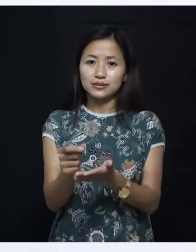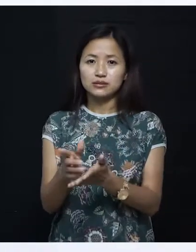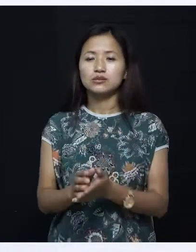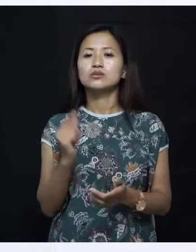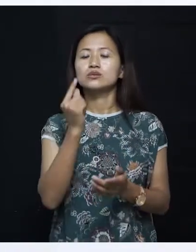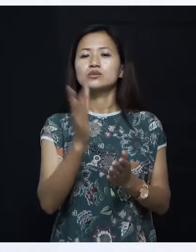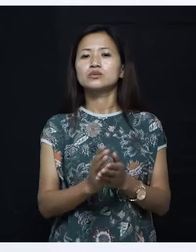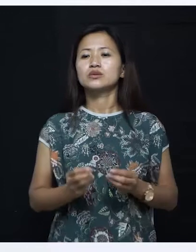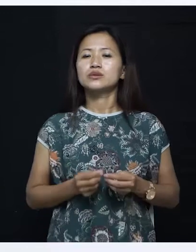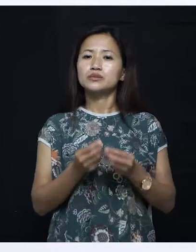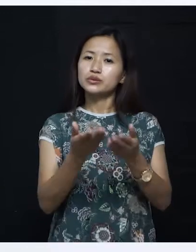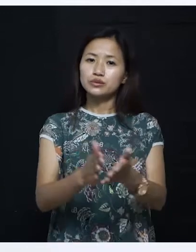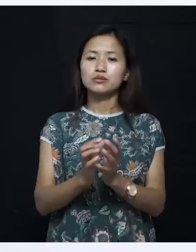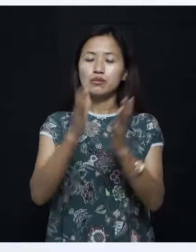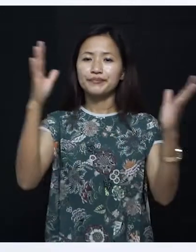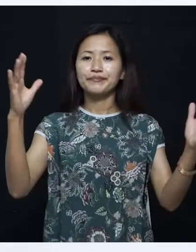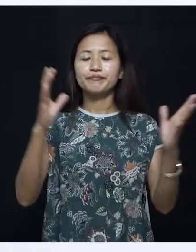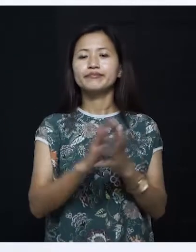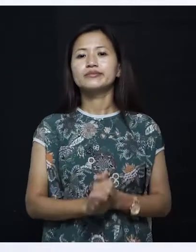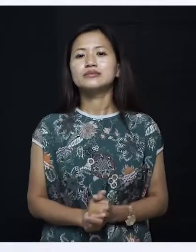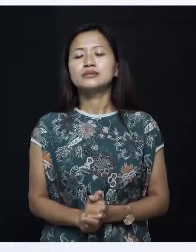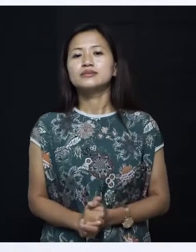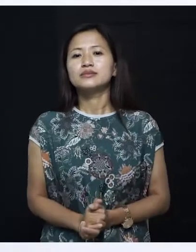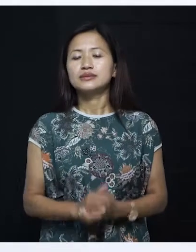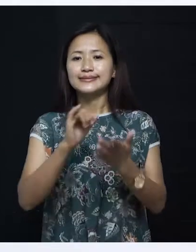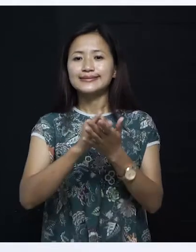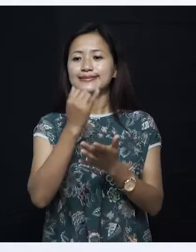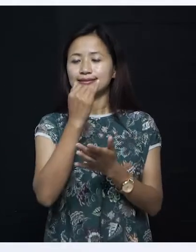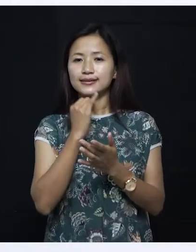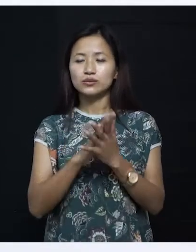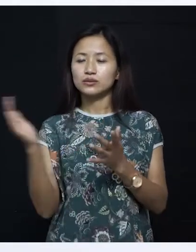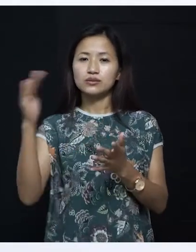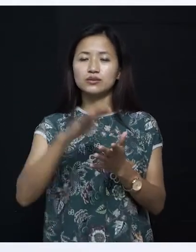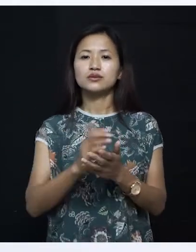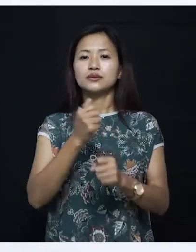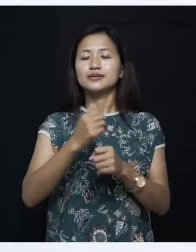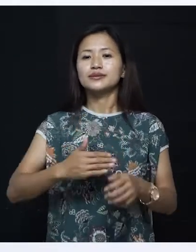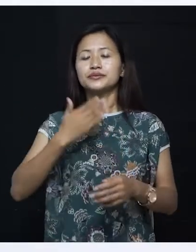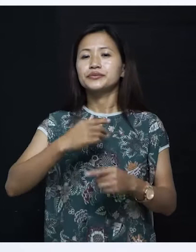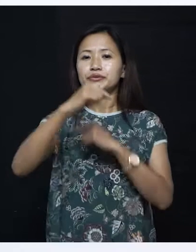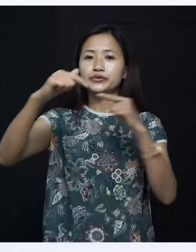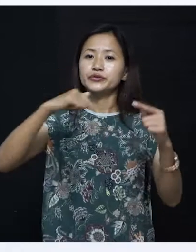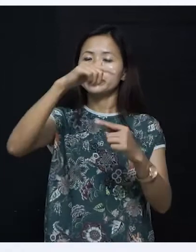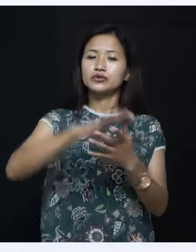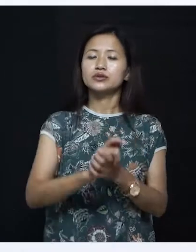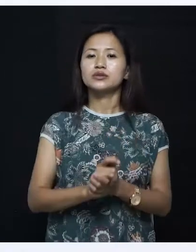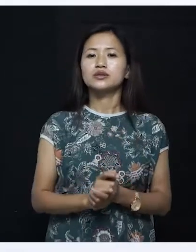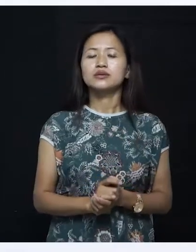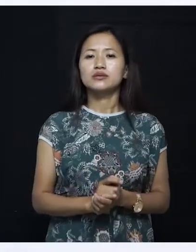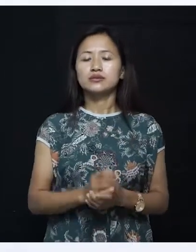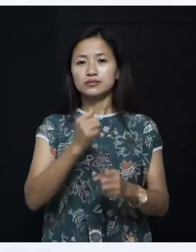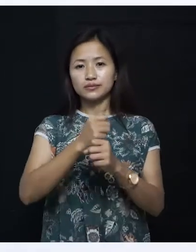to produce more. Okay, in order to produce more. So that is called as the green revolution. So this